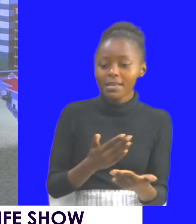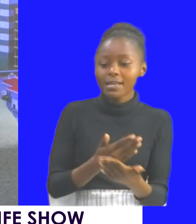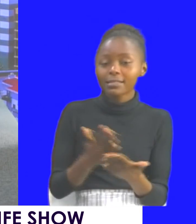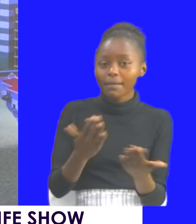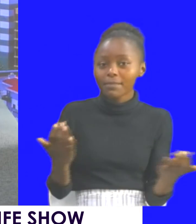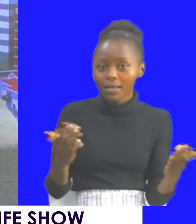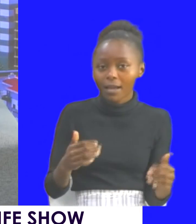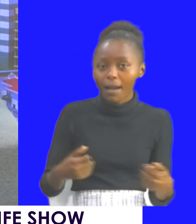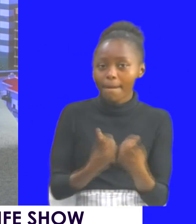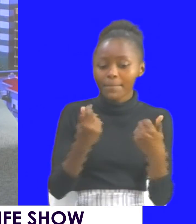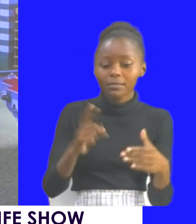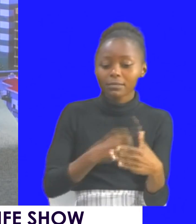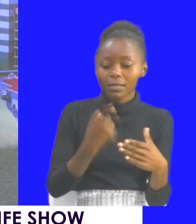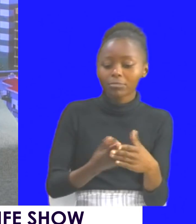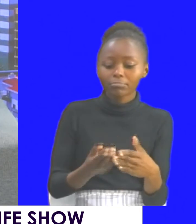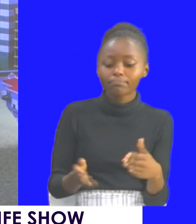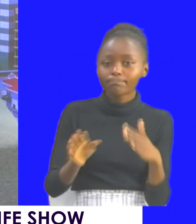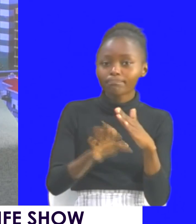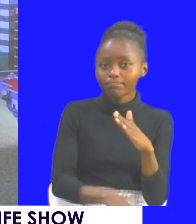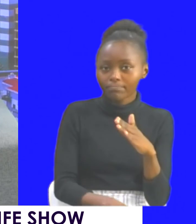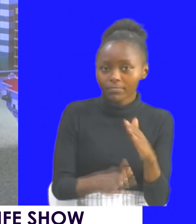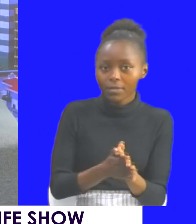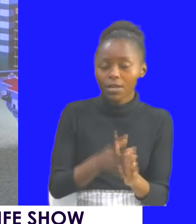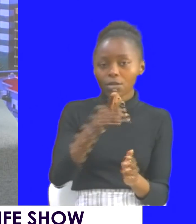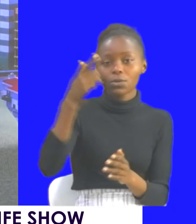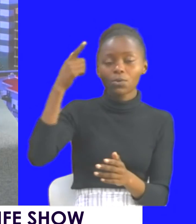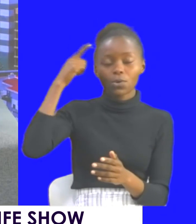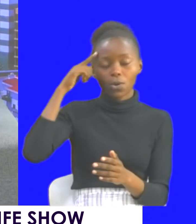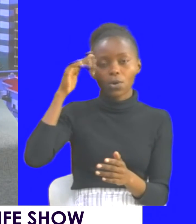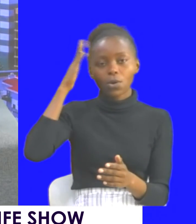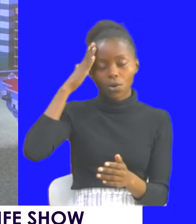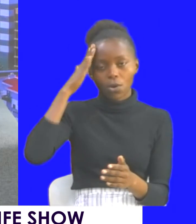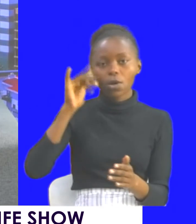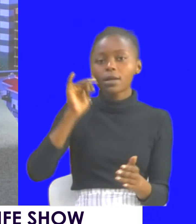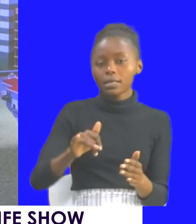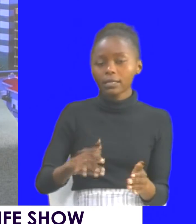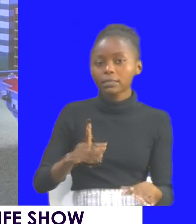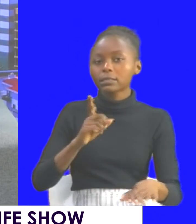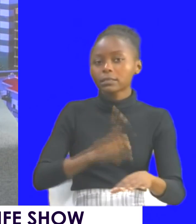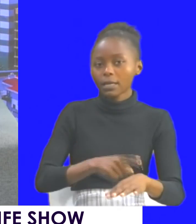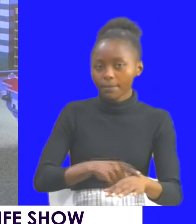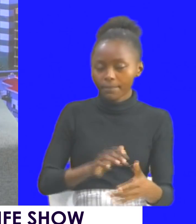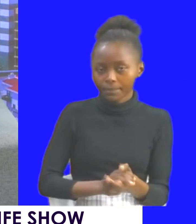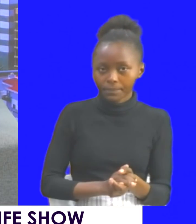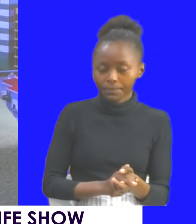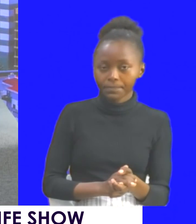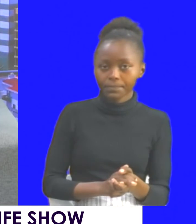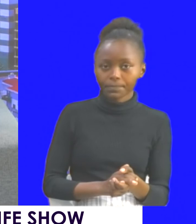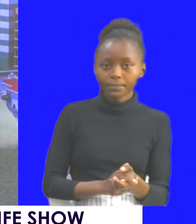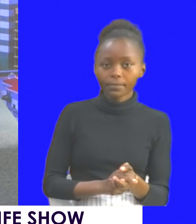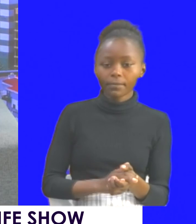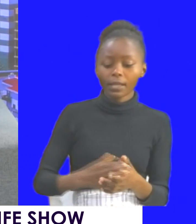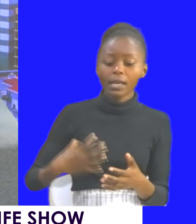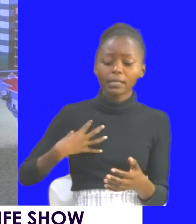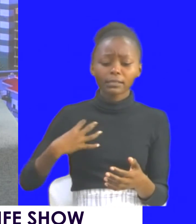come down, you realize that that's the season. Riches is in the soul. Wealth is in